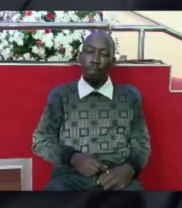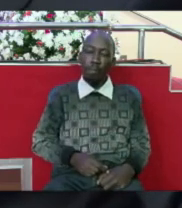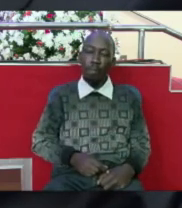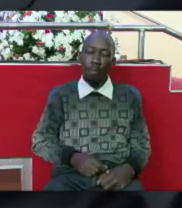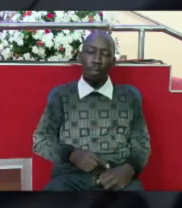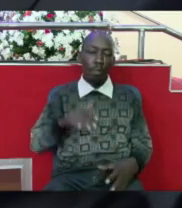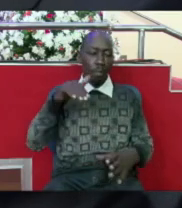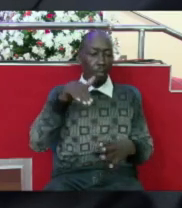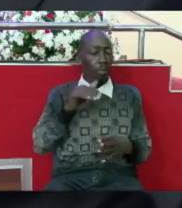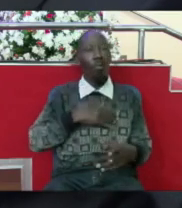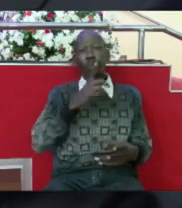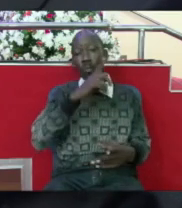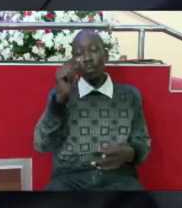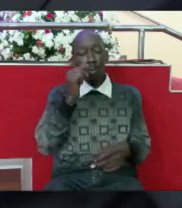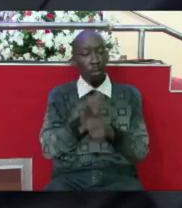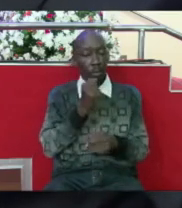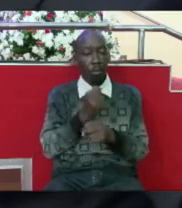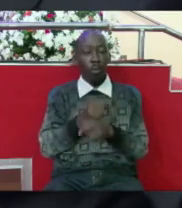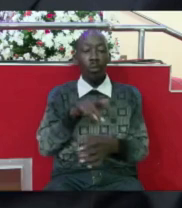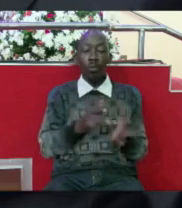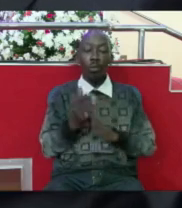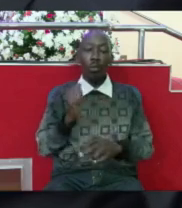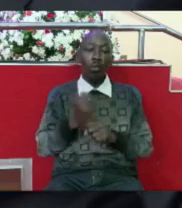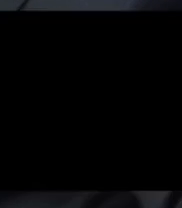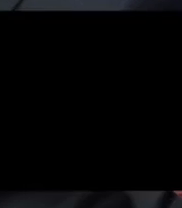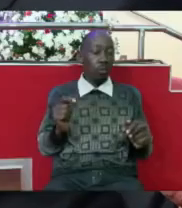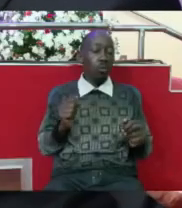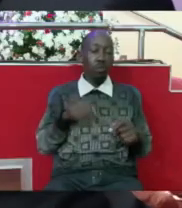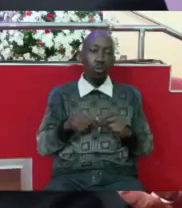what Jesus is going to do for them today.